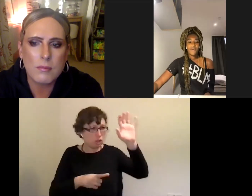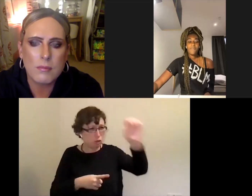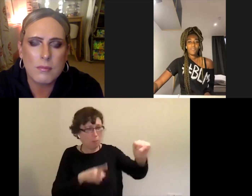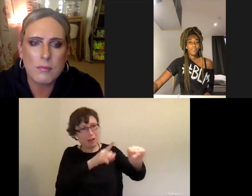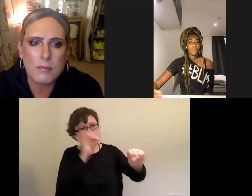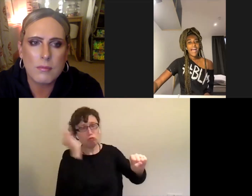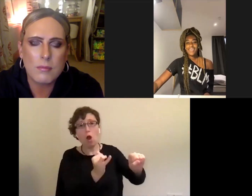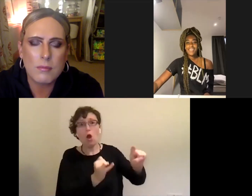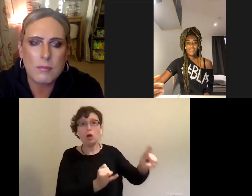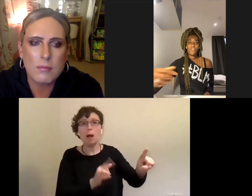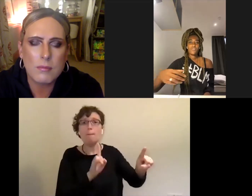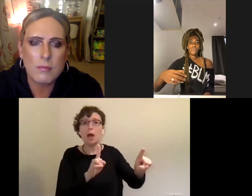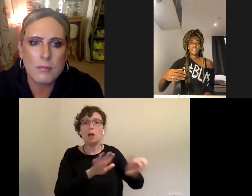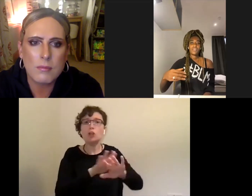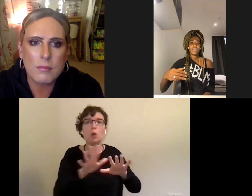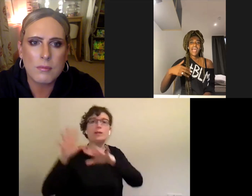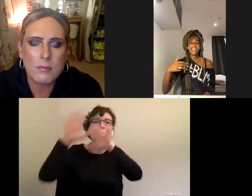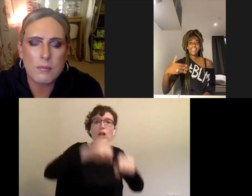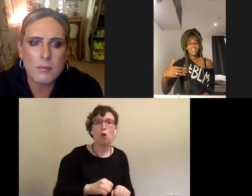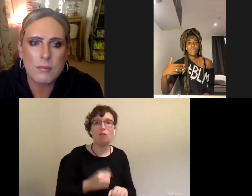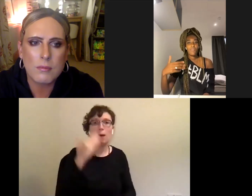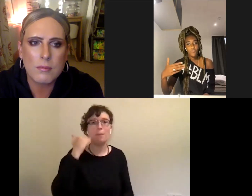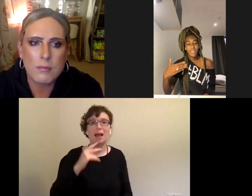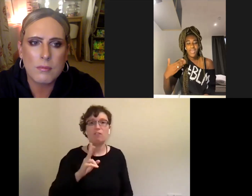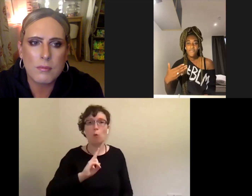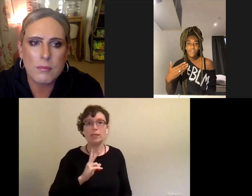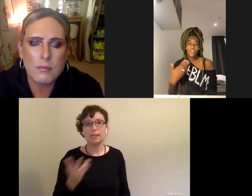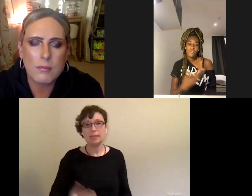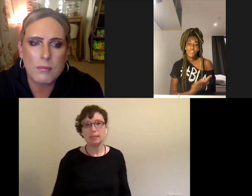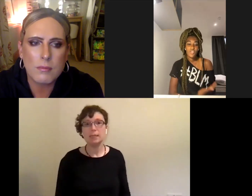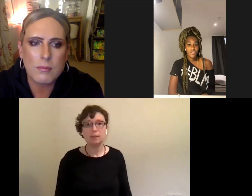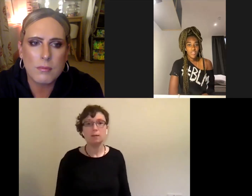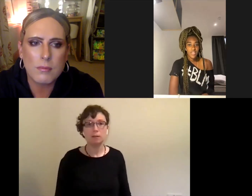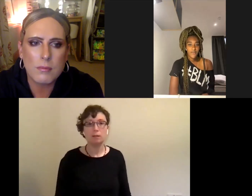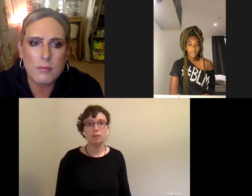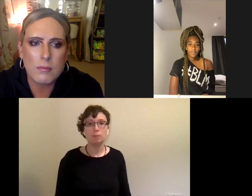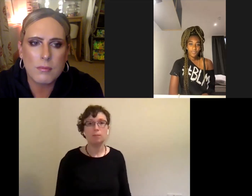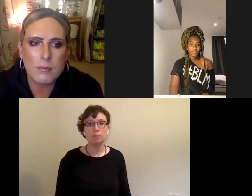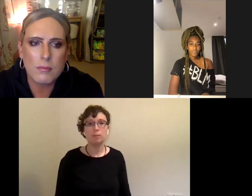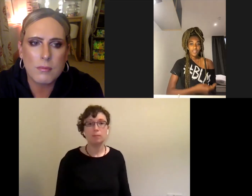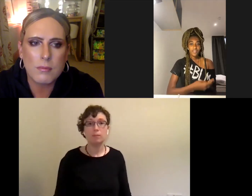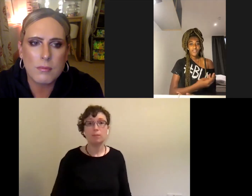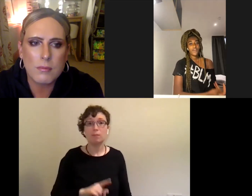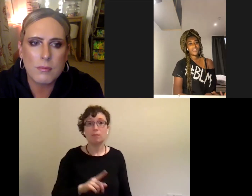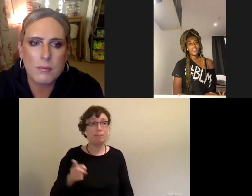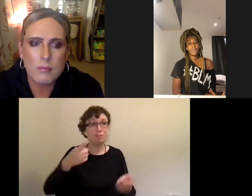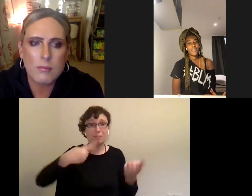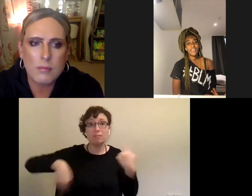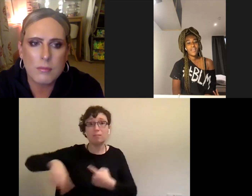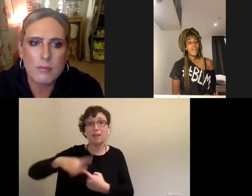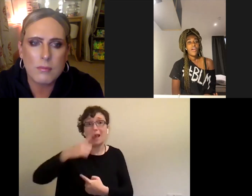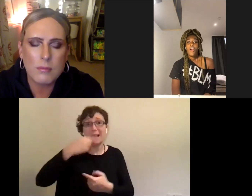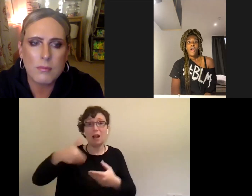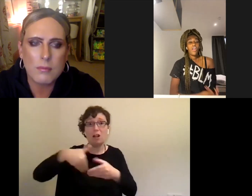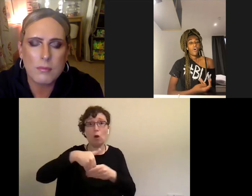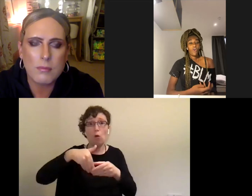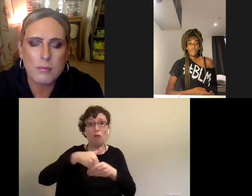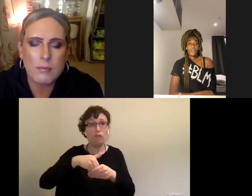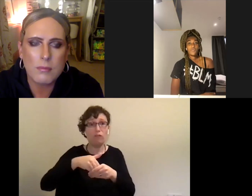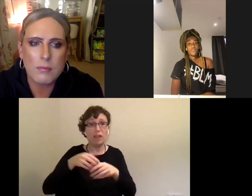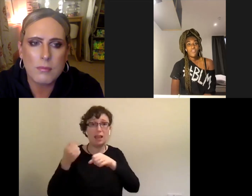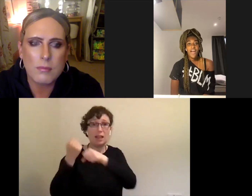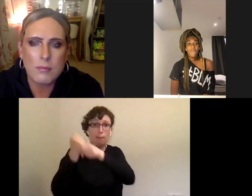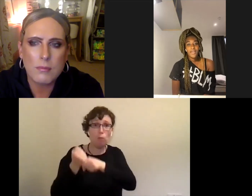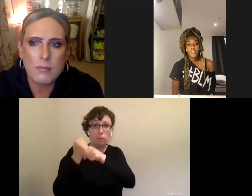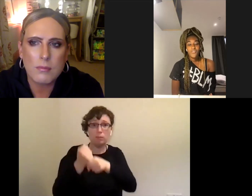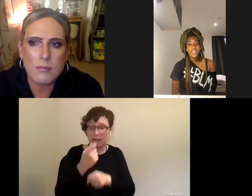important that Black individuals can lead the movement if they choose to do so. For example, there's a lot of